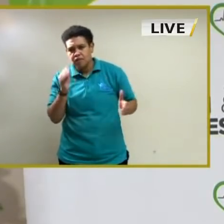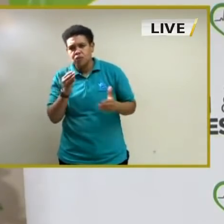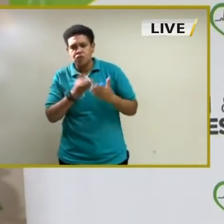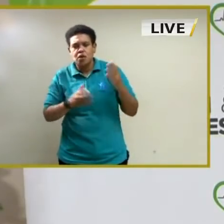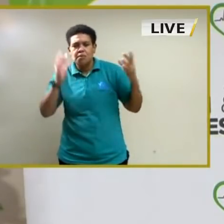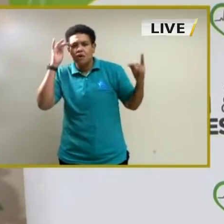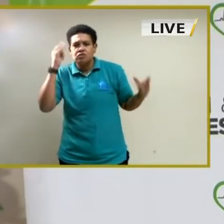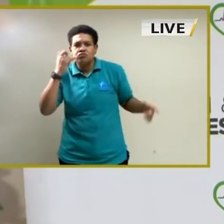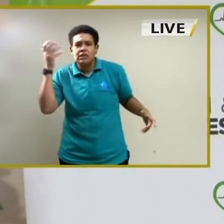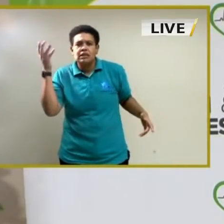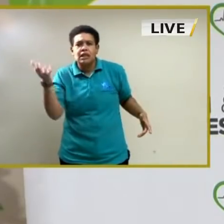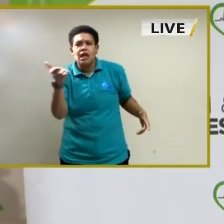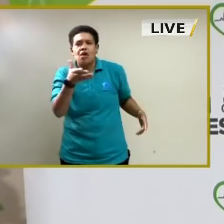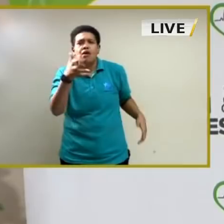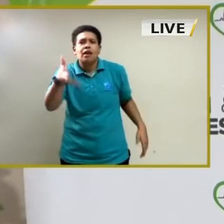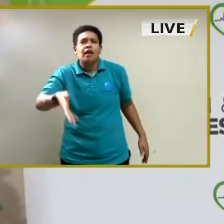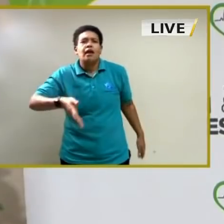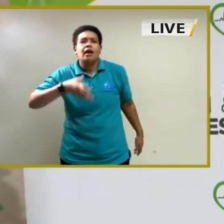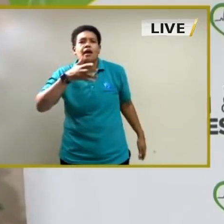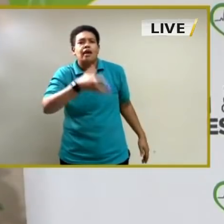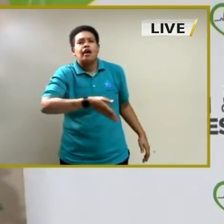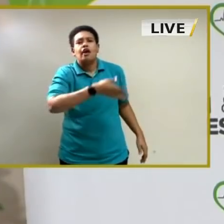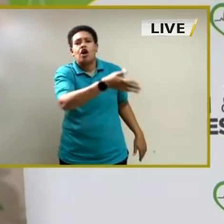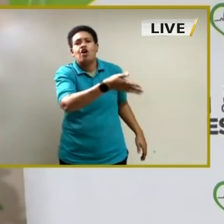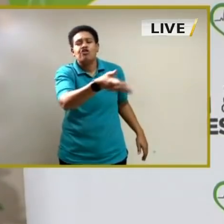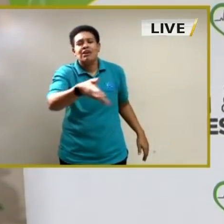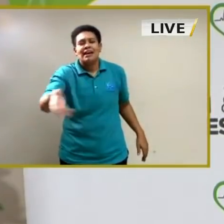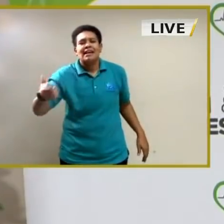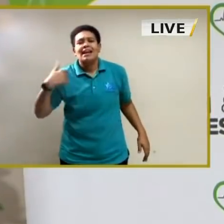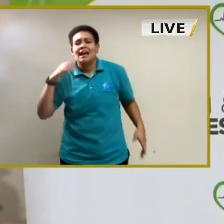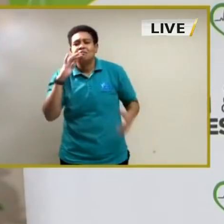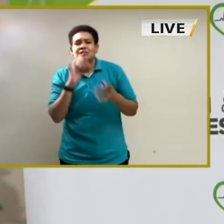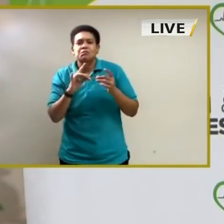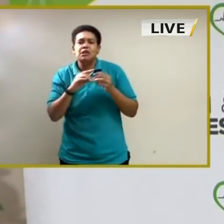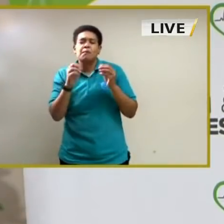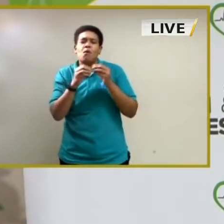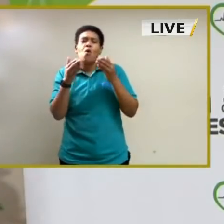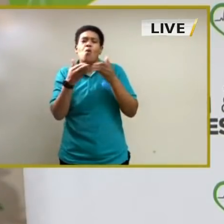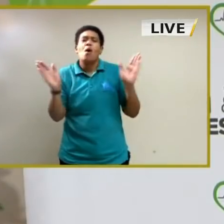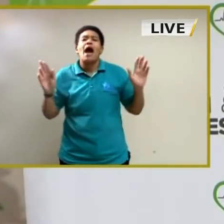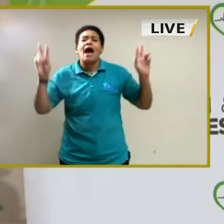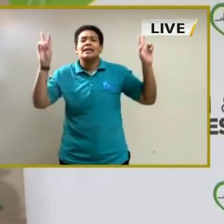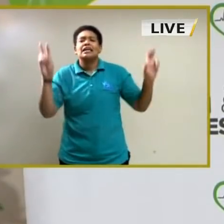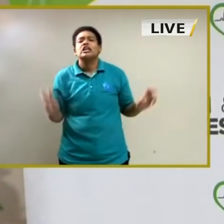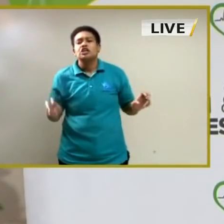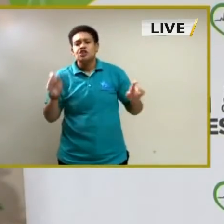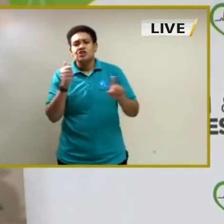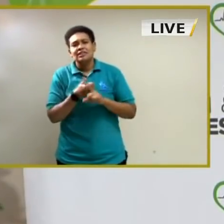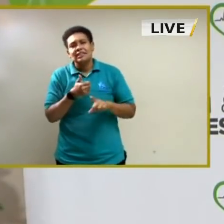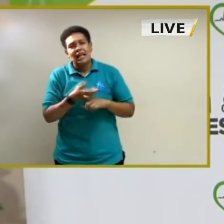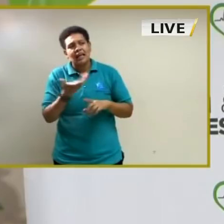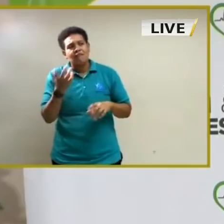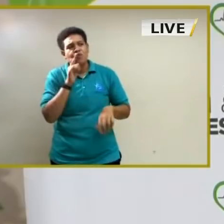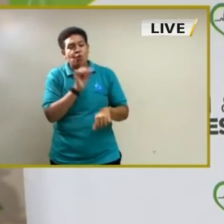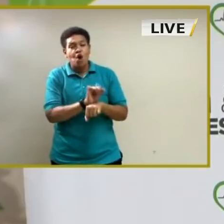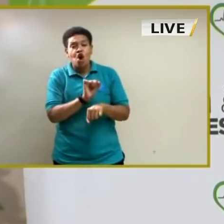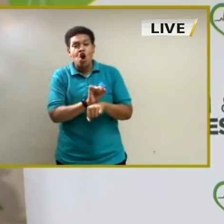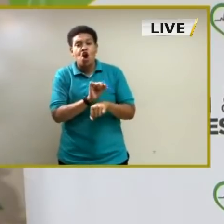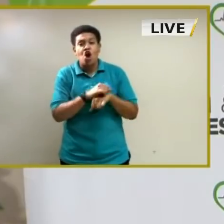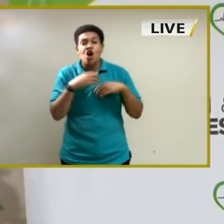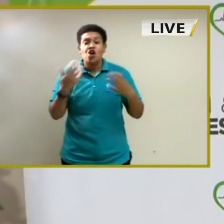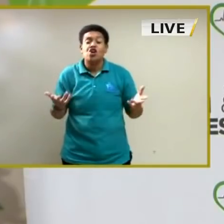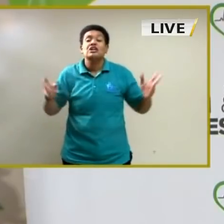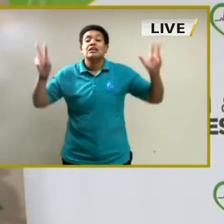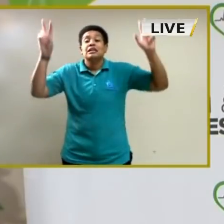that were there and lingering. And I'm speaking more widely now. The issues of work,